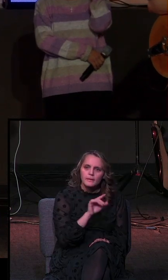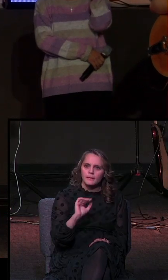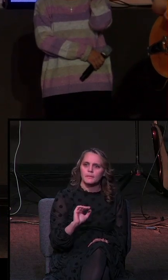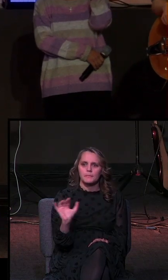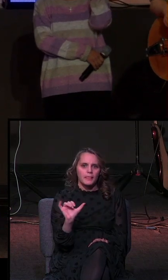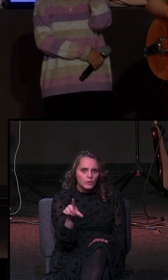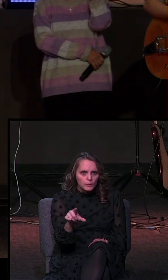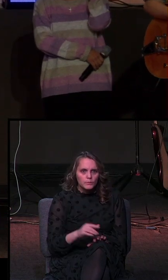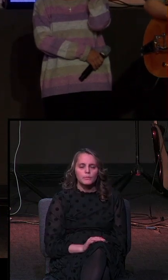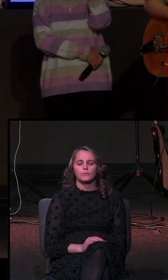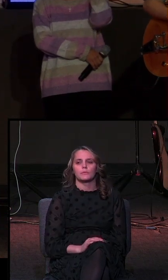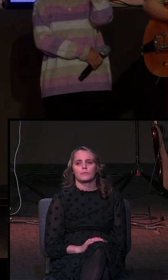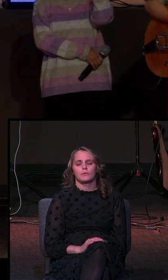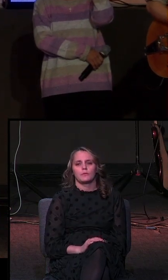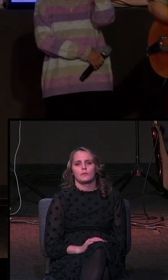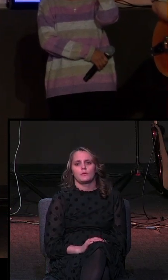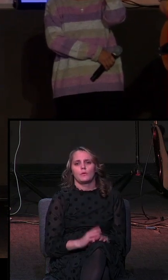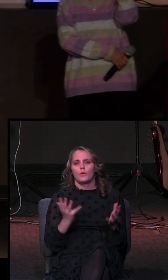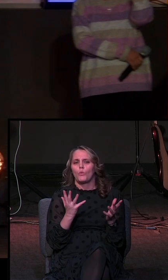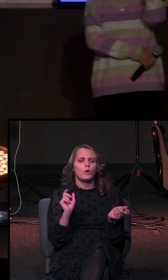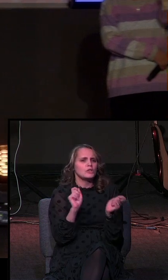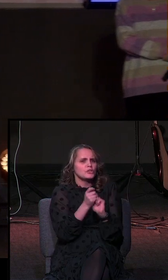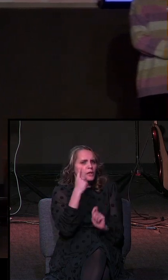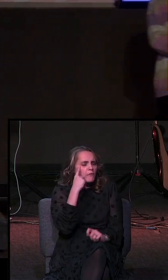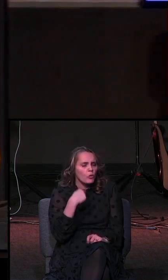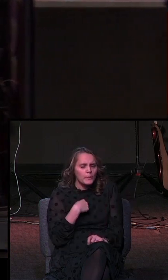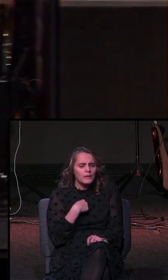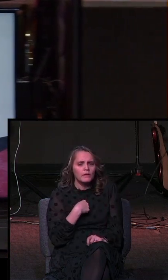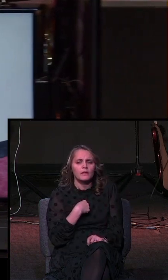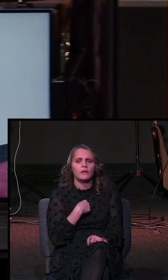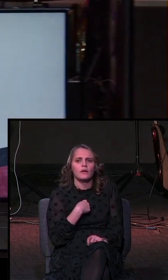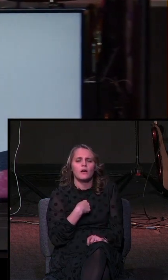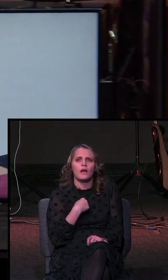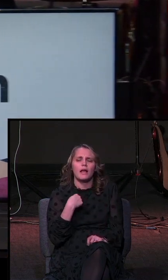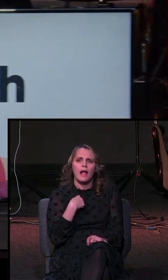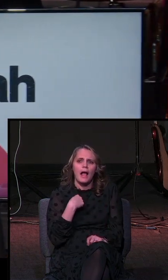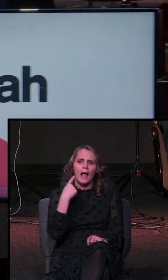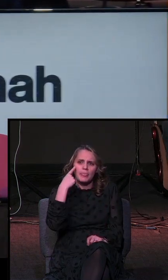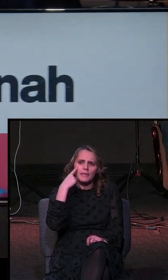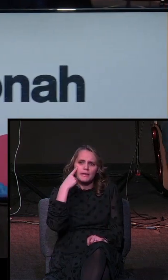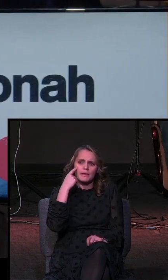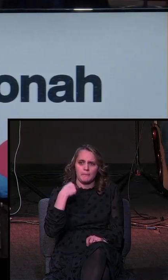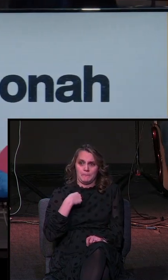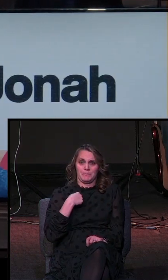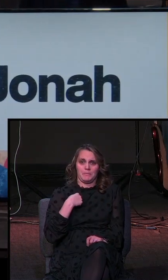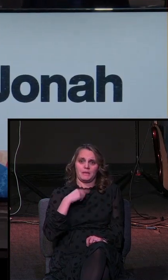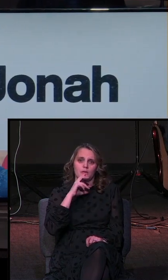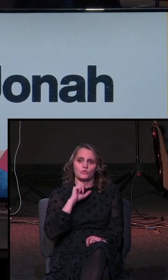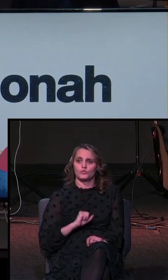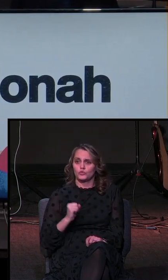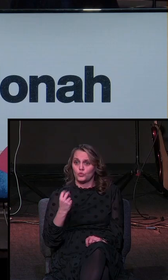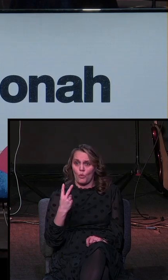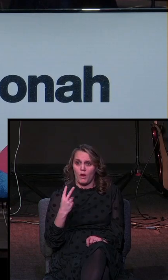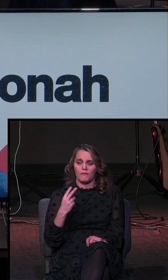like you. What changed for me? Why? I mean, when I think back to that 12-year-old kid version of me that couldn't look you in the eye,